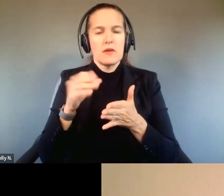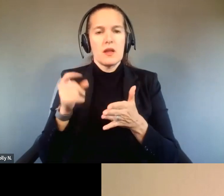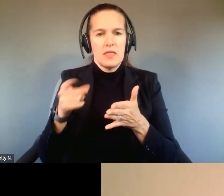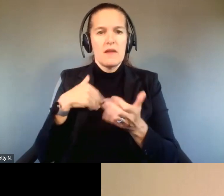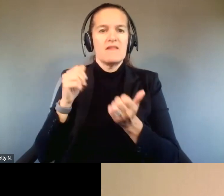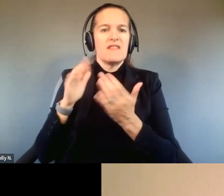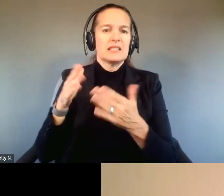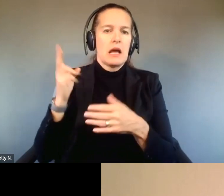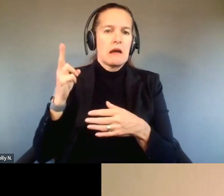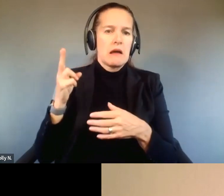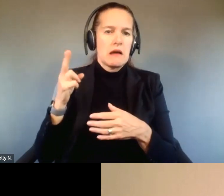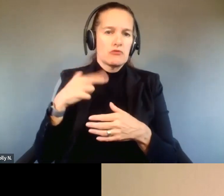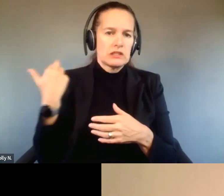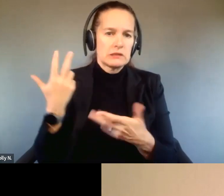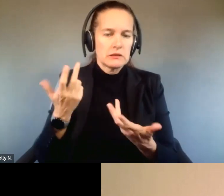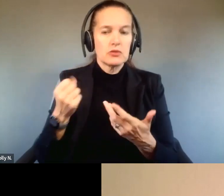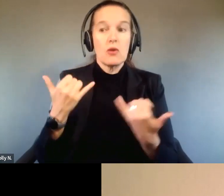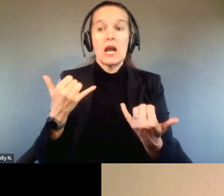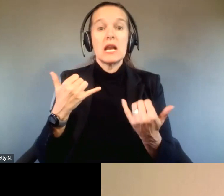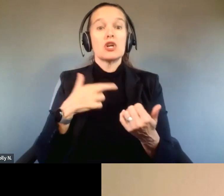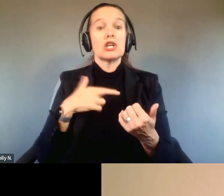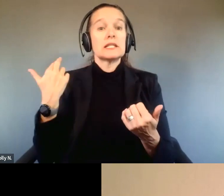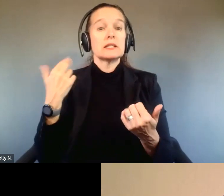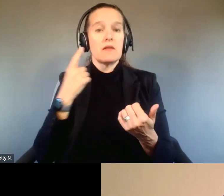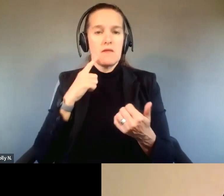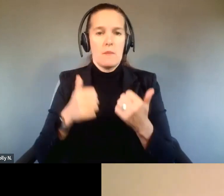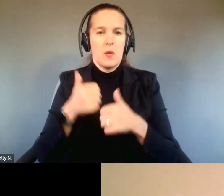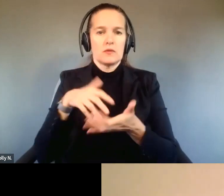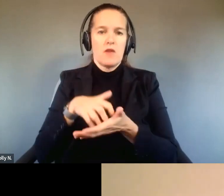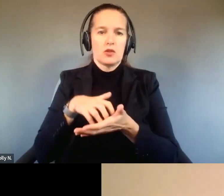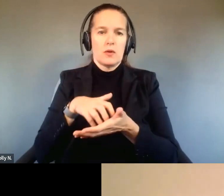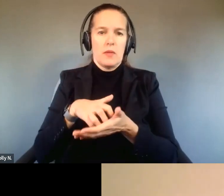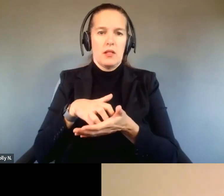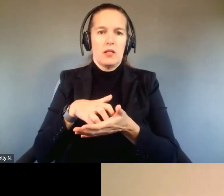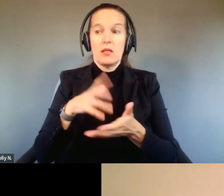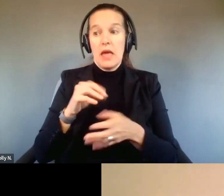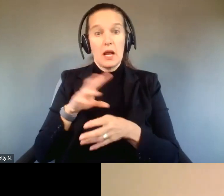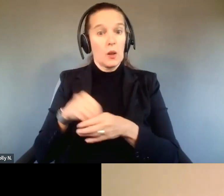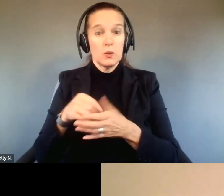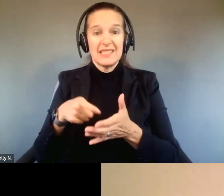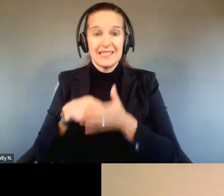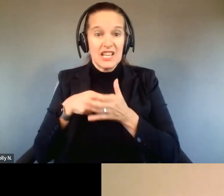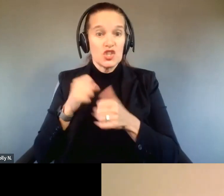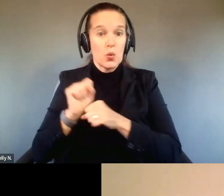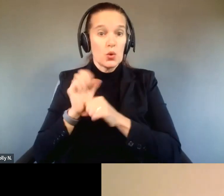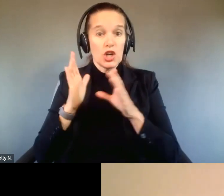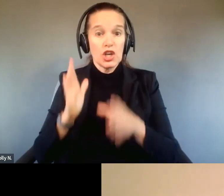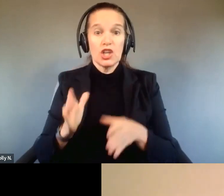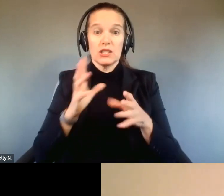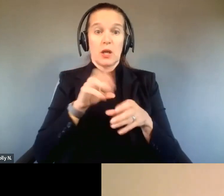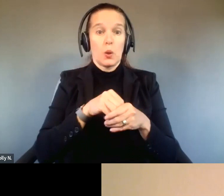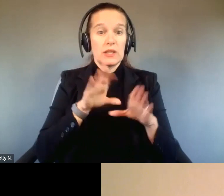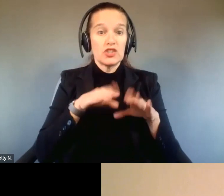higher risks. And so right now, the general risk to our most vulnerable in our community, including essential workers, including children, including